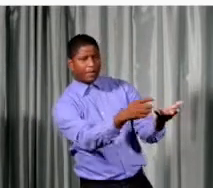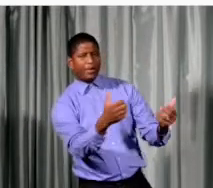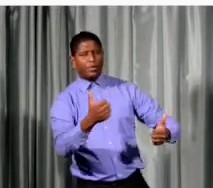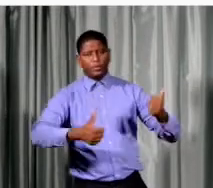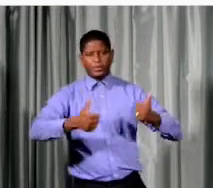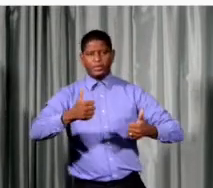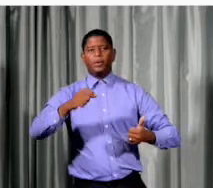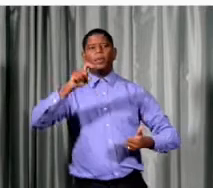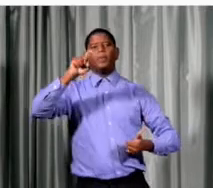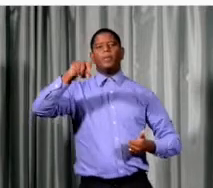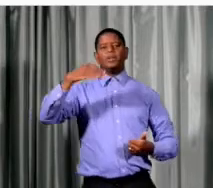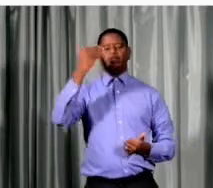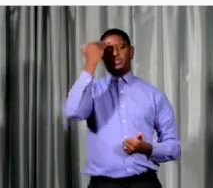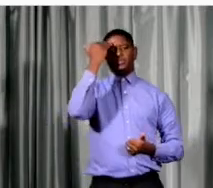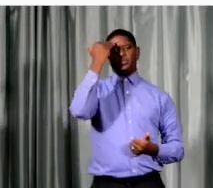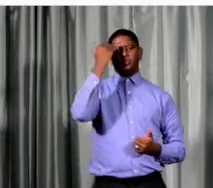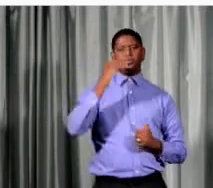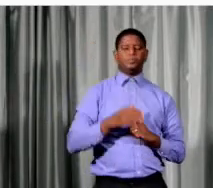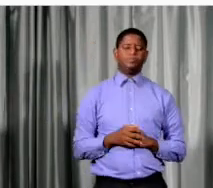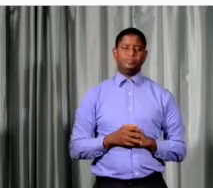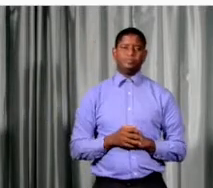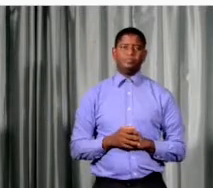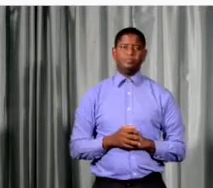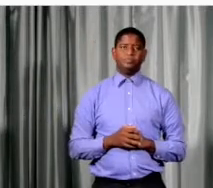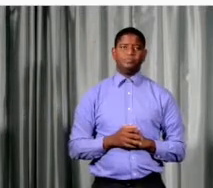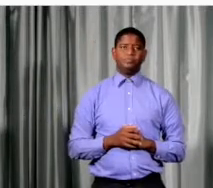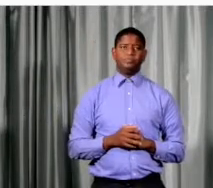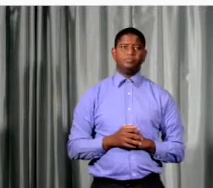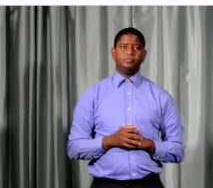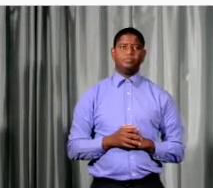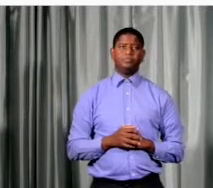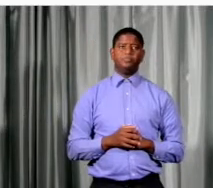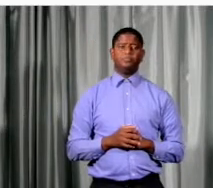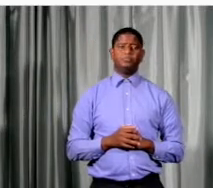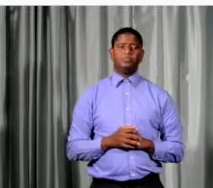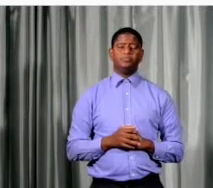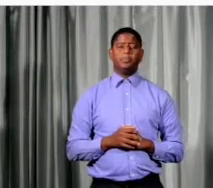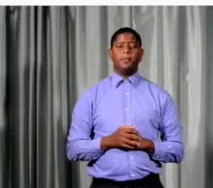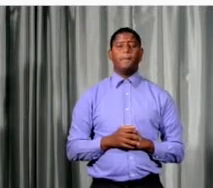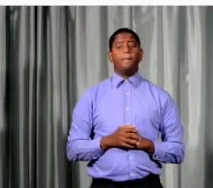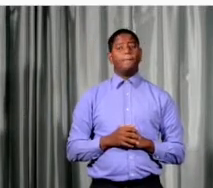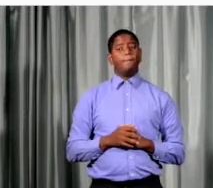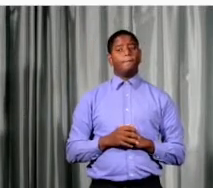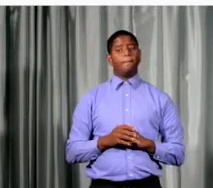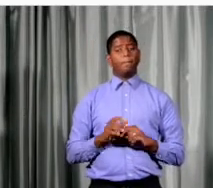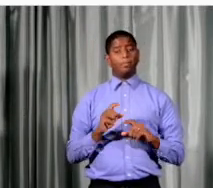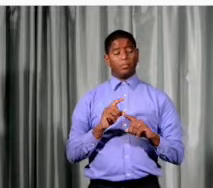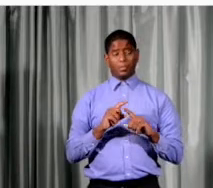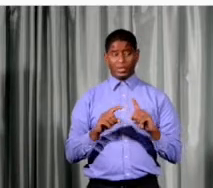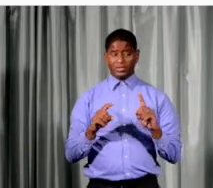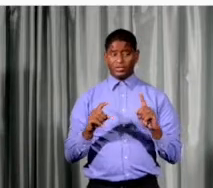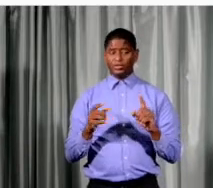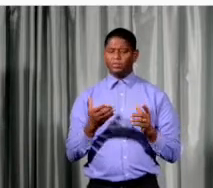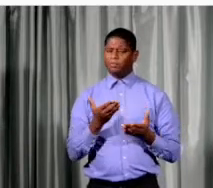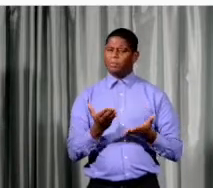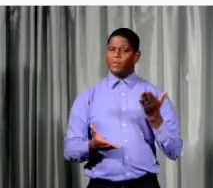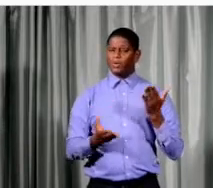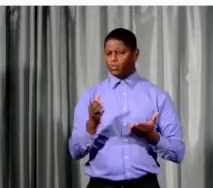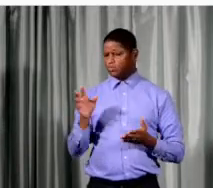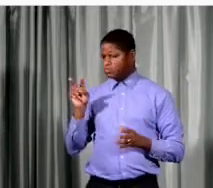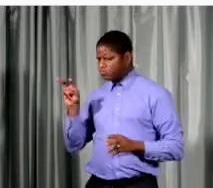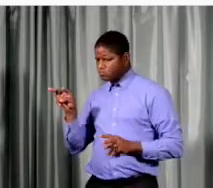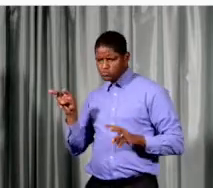your beginning cash balances is rolling. What could be important is you may know you need a